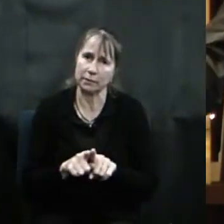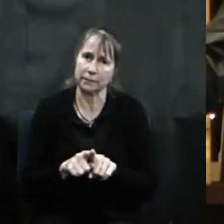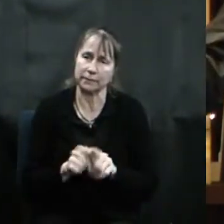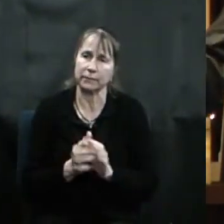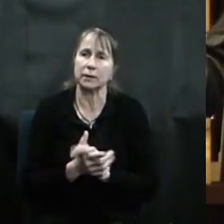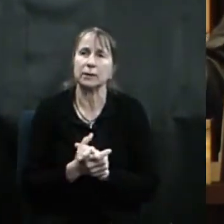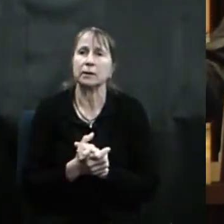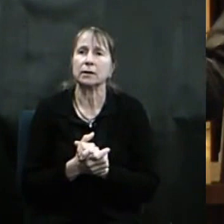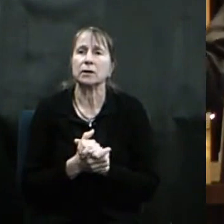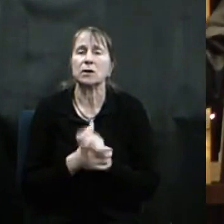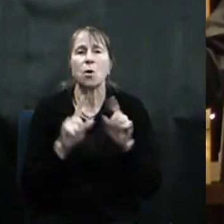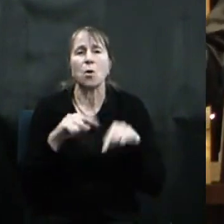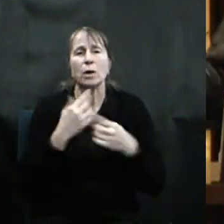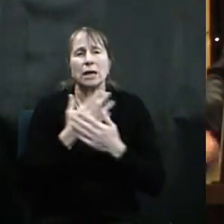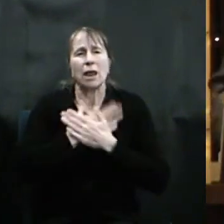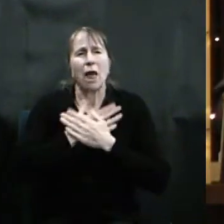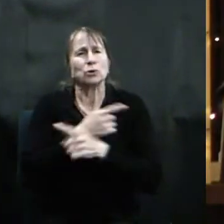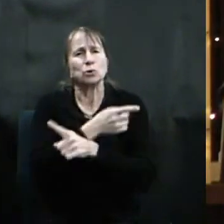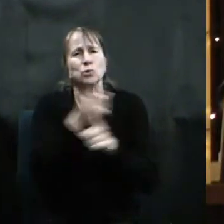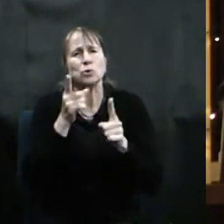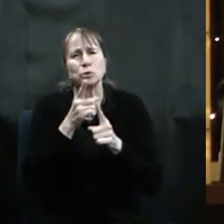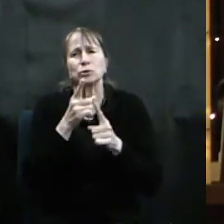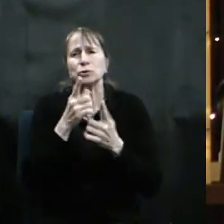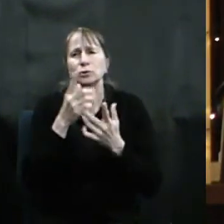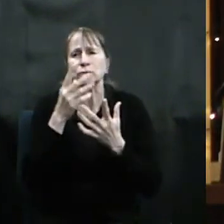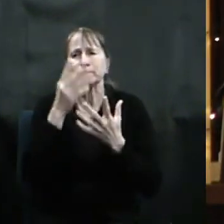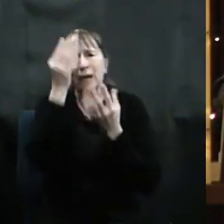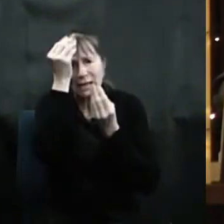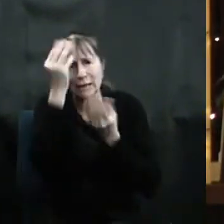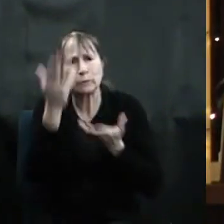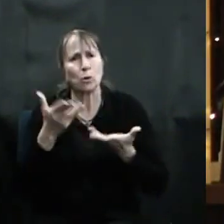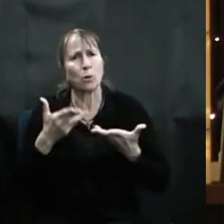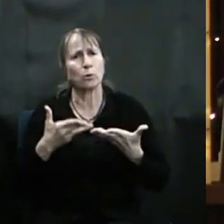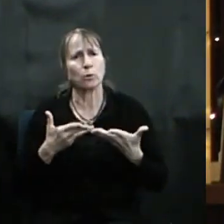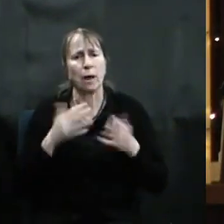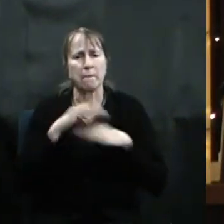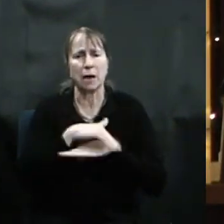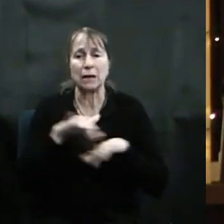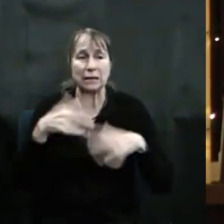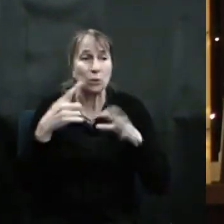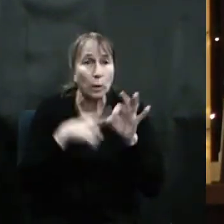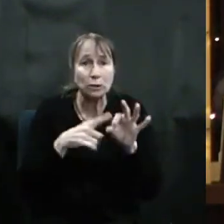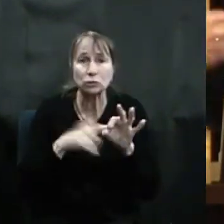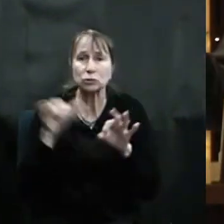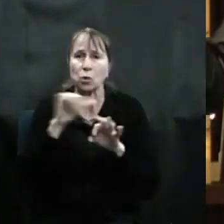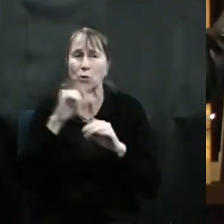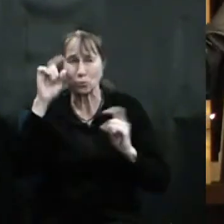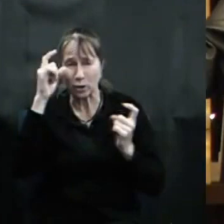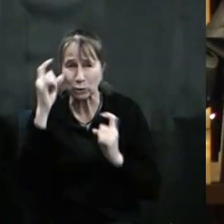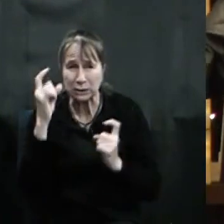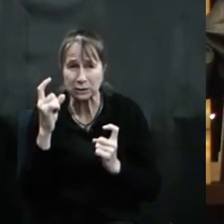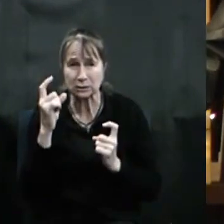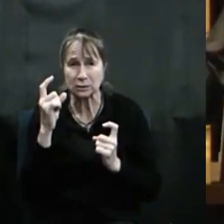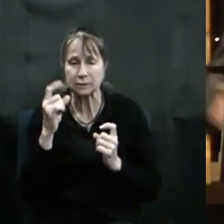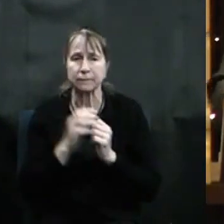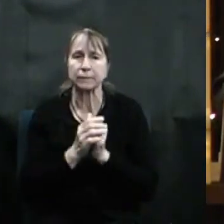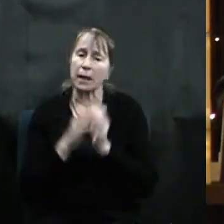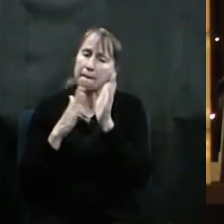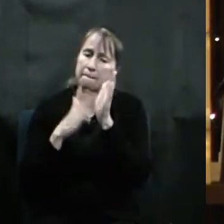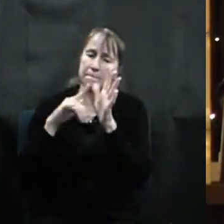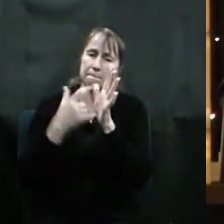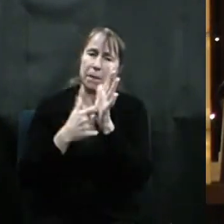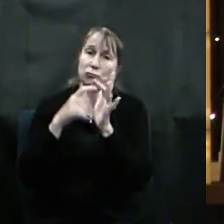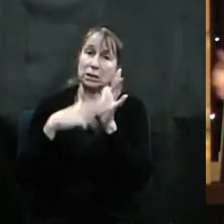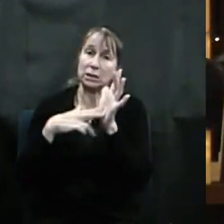we'd love you to let us know of your questions or concerns or things that you need to know. Marina can help you in